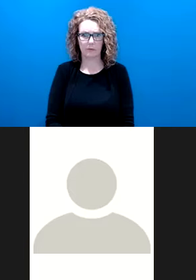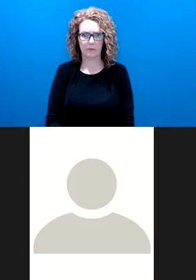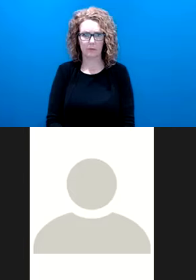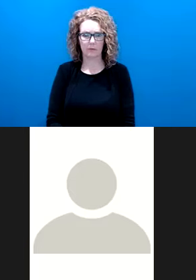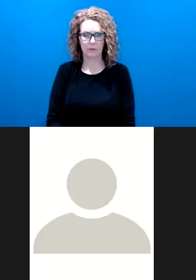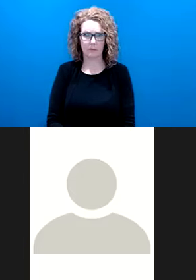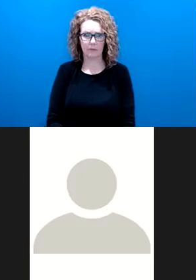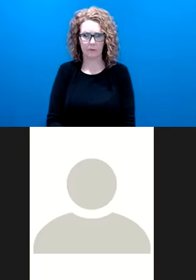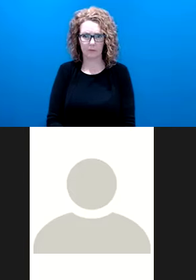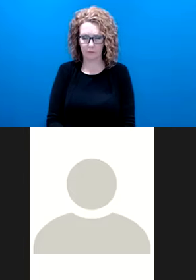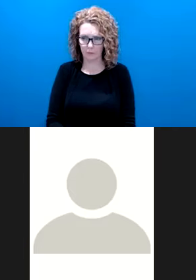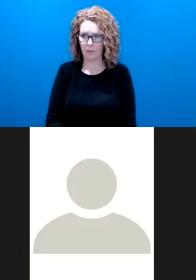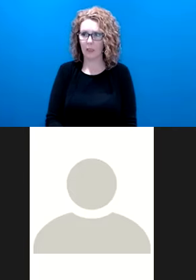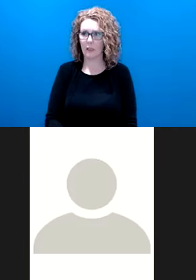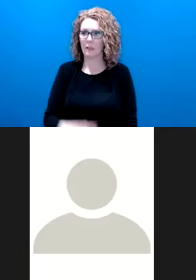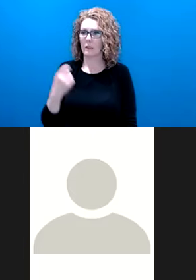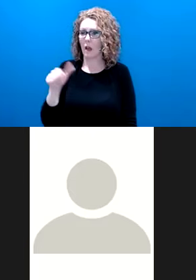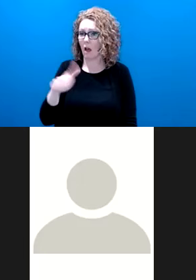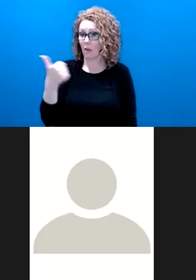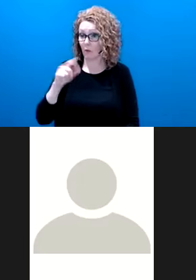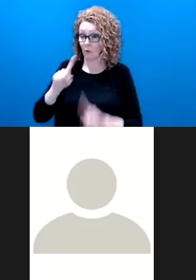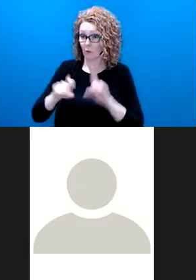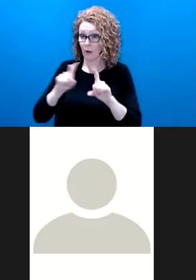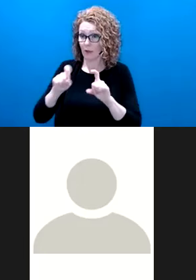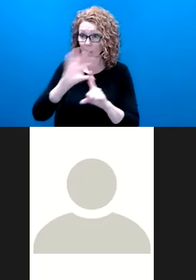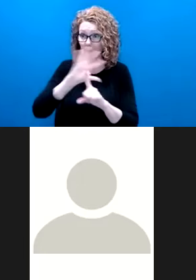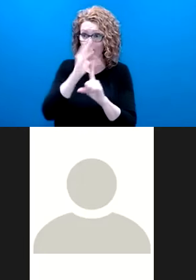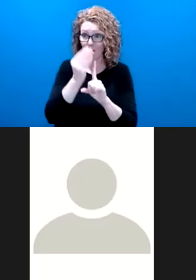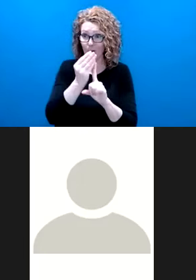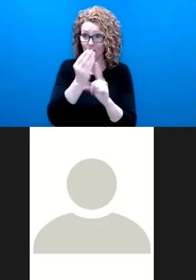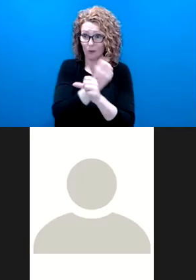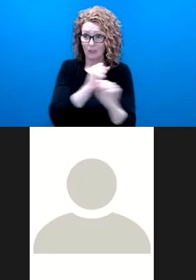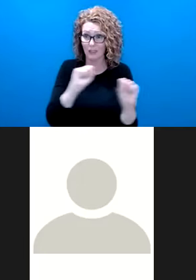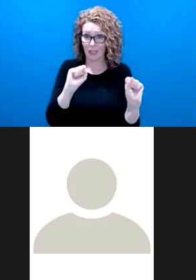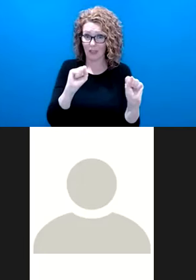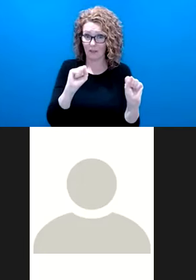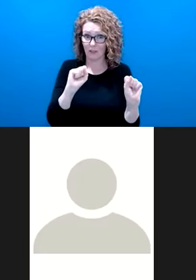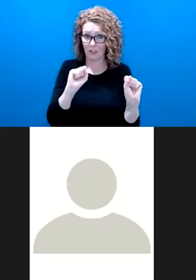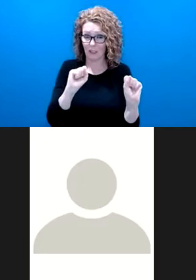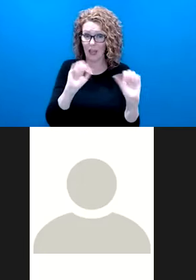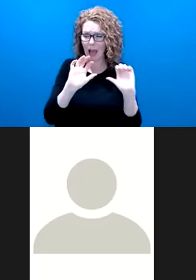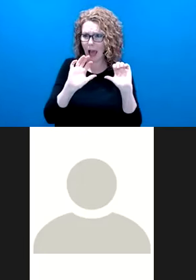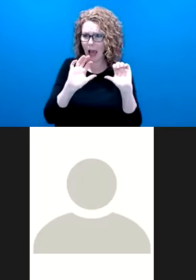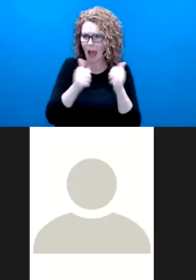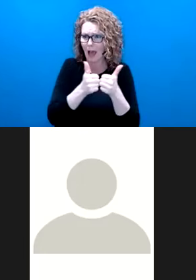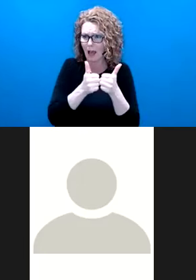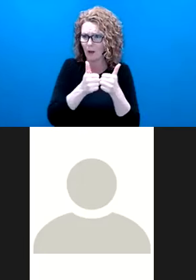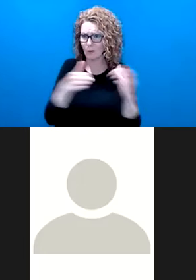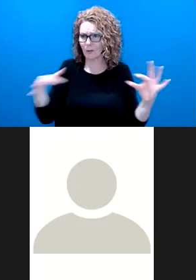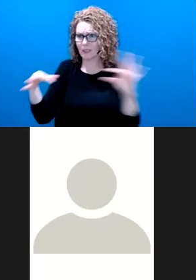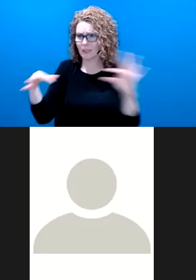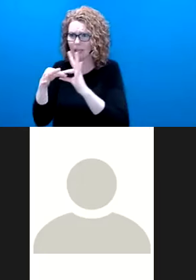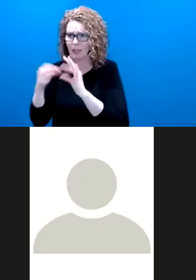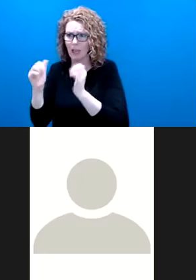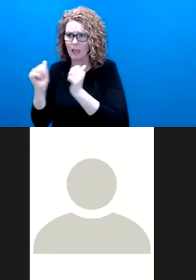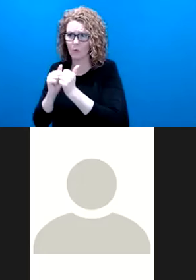So we have a question in the chat. How would cultural safety get at or measure forms of oppression,